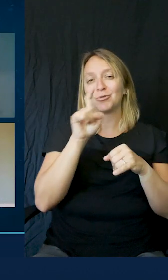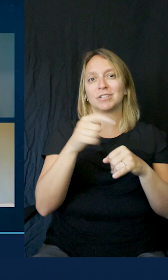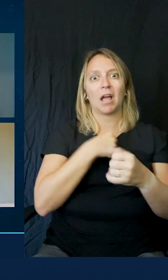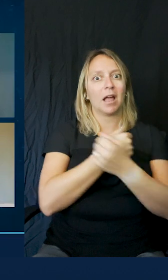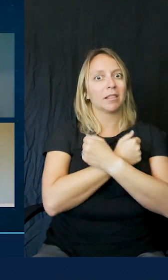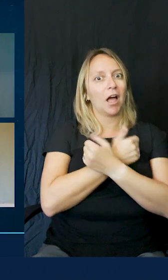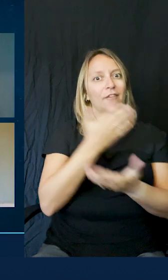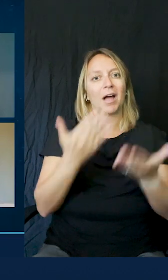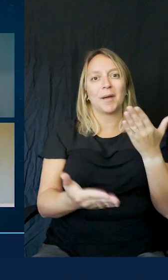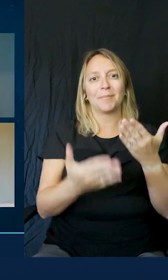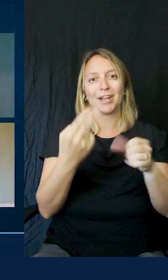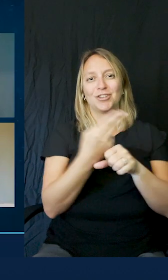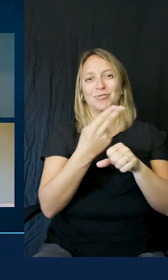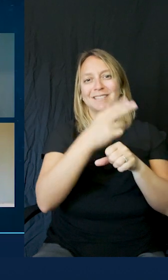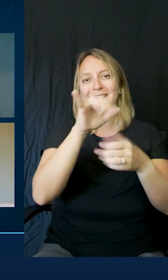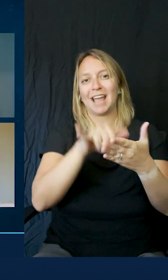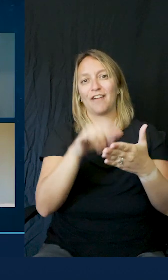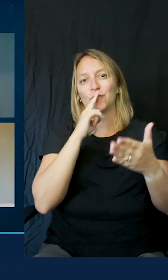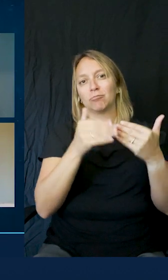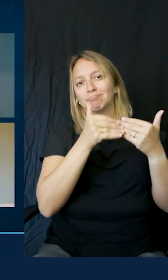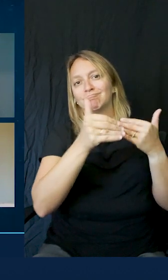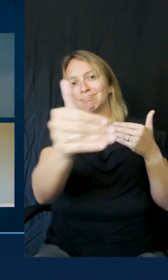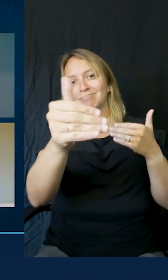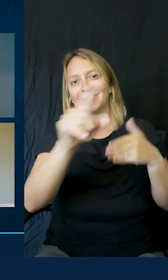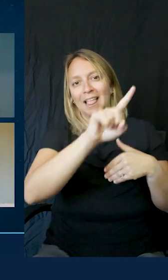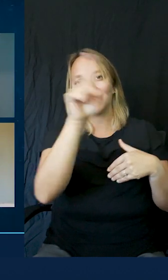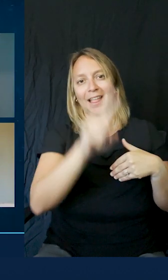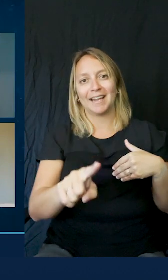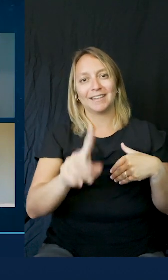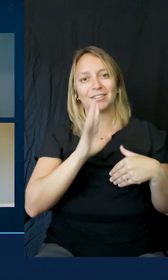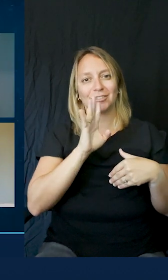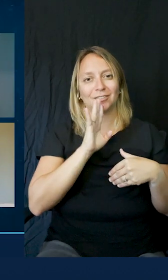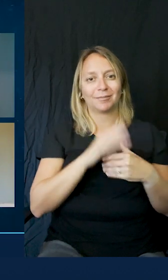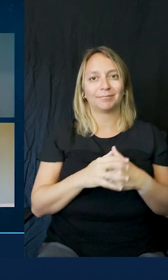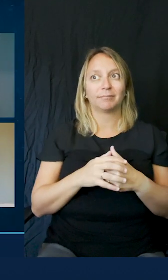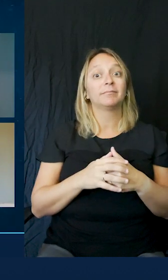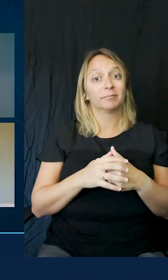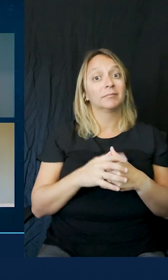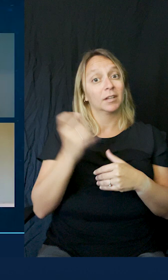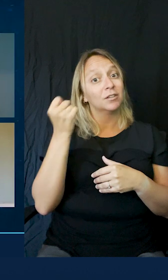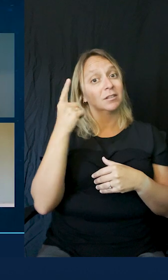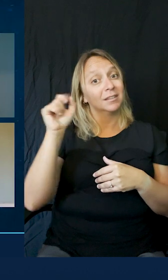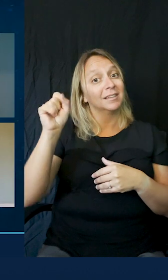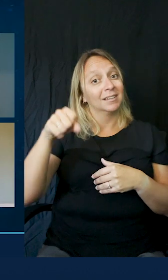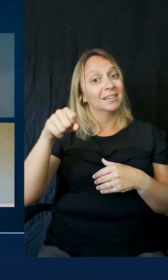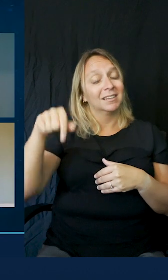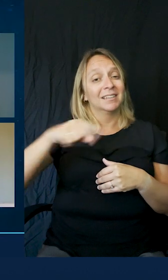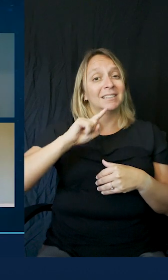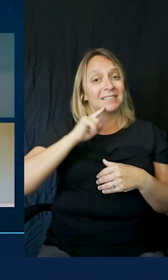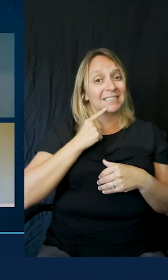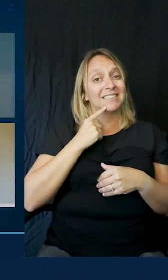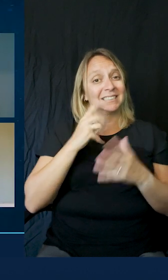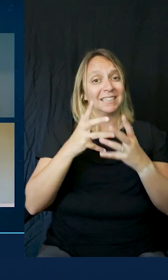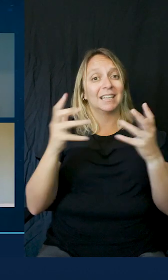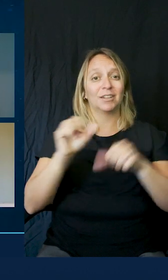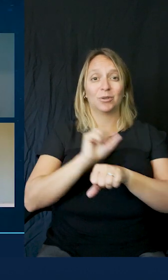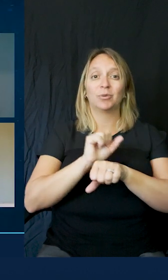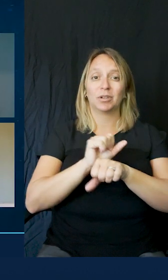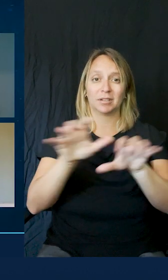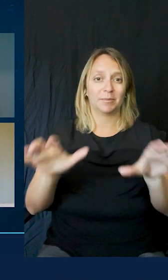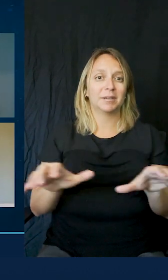for Lightning Talks, because I think understanding, yes, it's serious. And that there's work to be done,